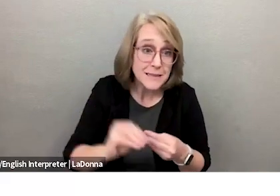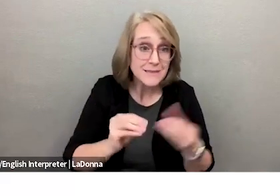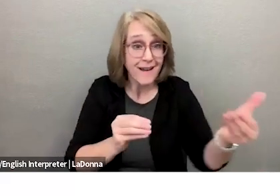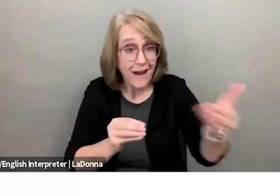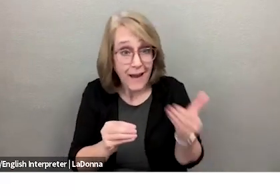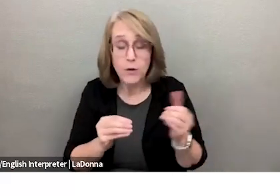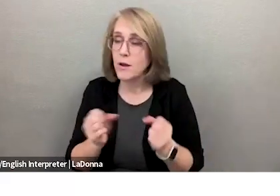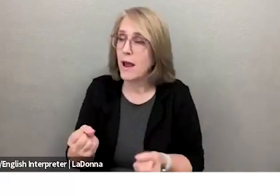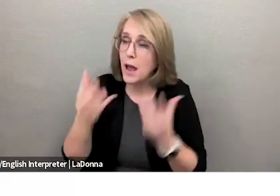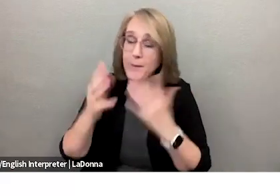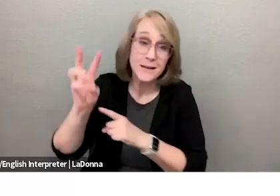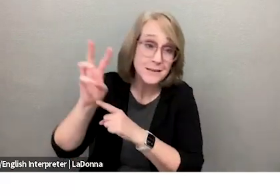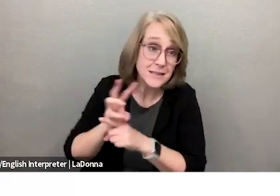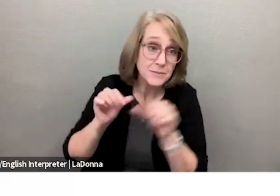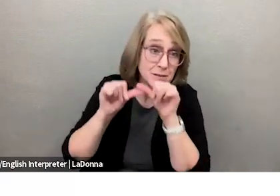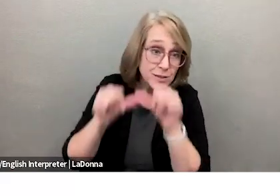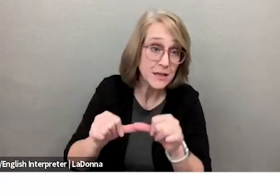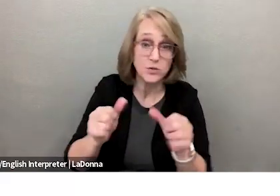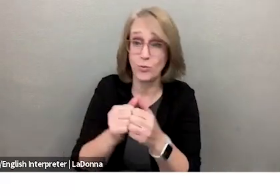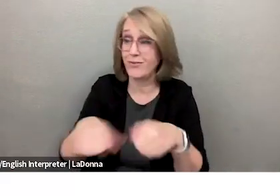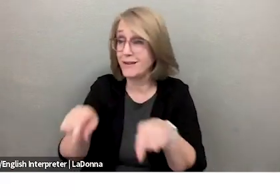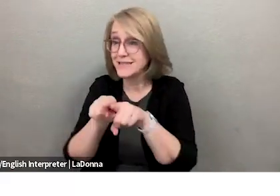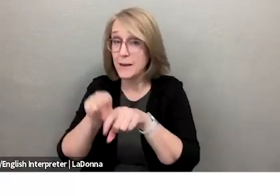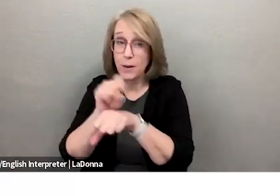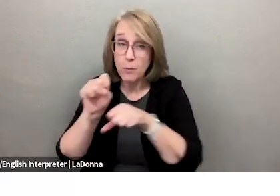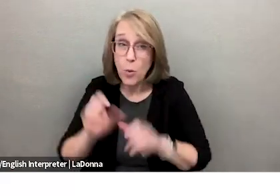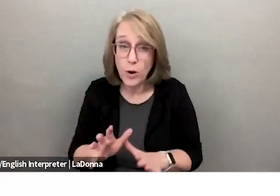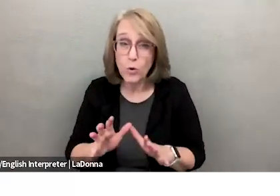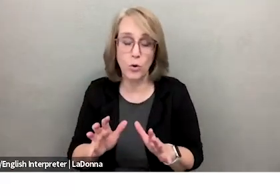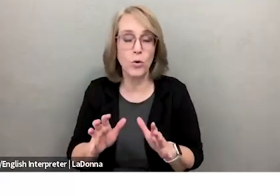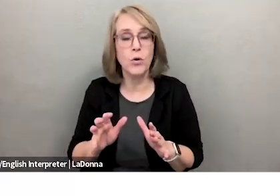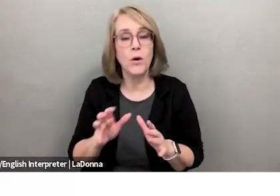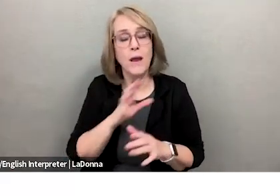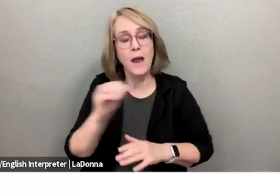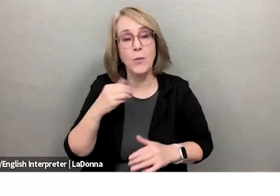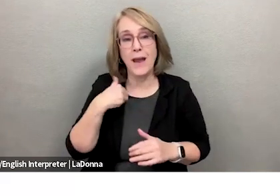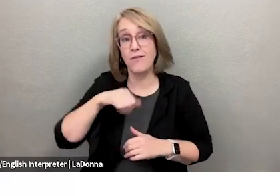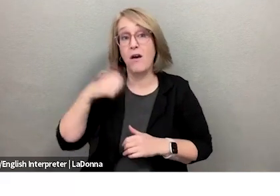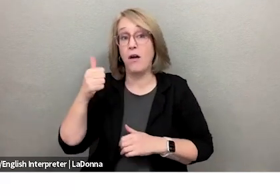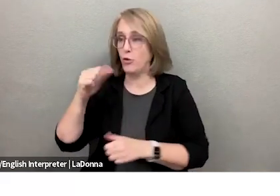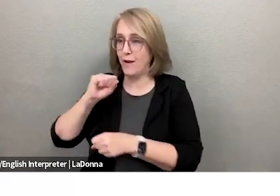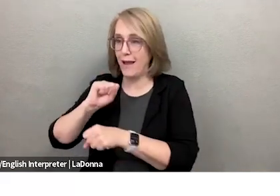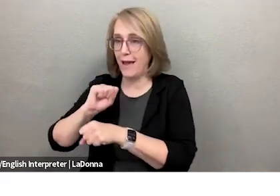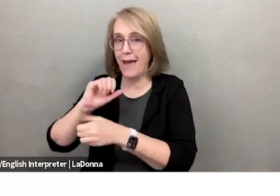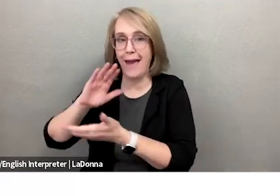6-month retention. And then we also have another academic partner who is doing qualitative and